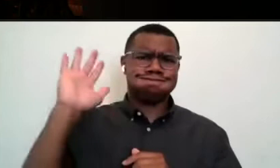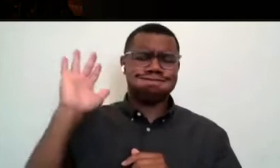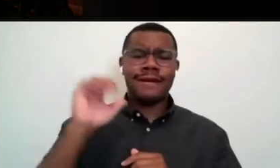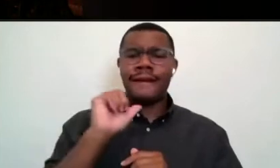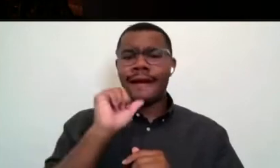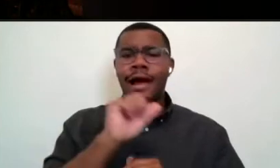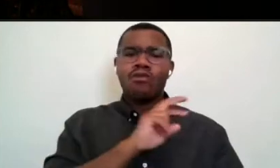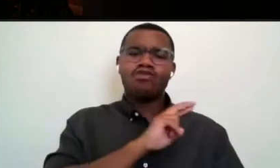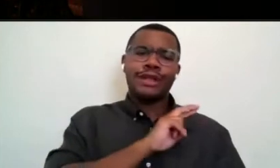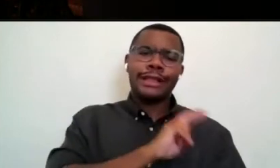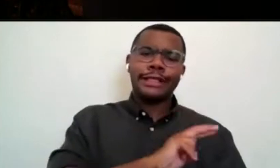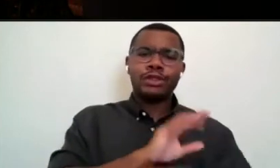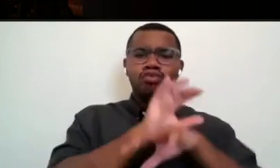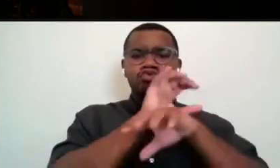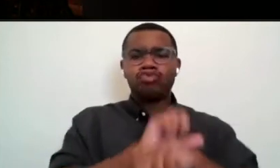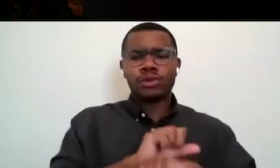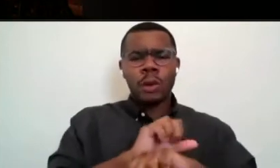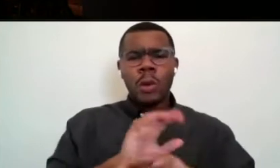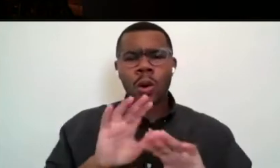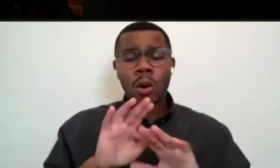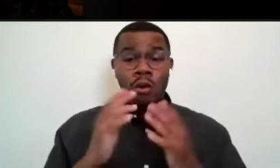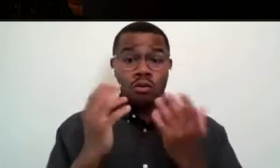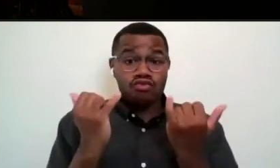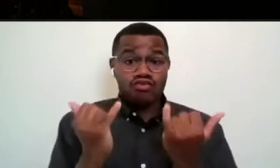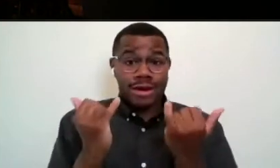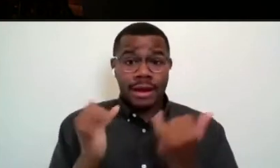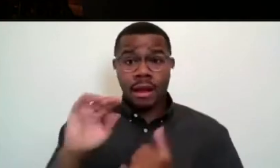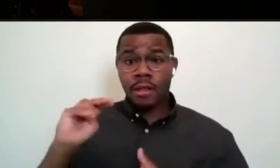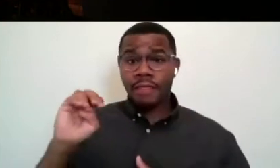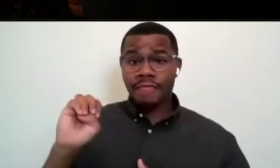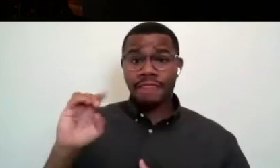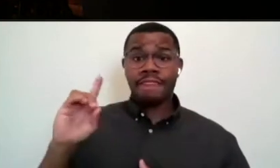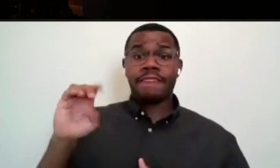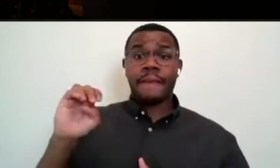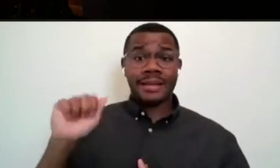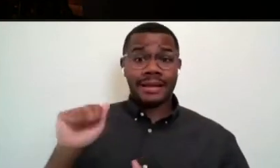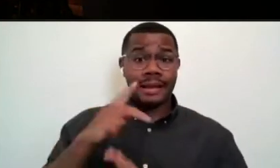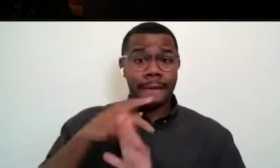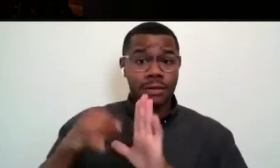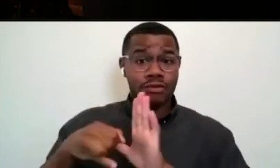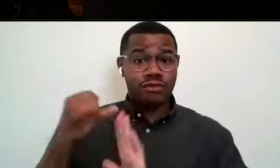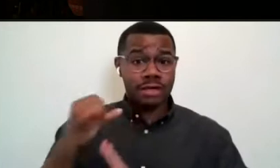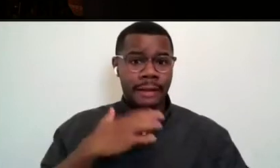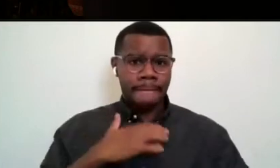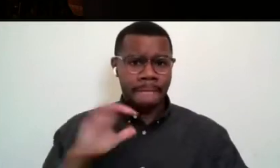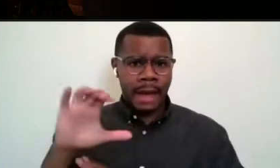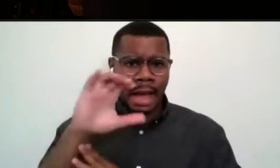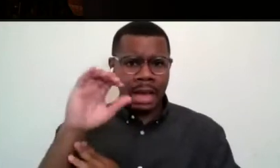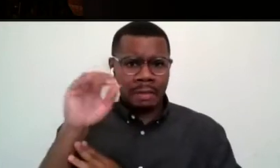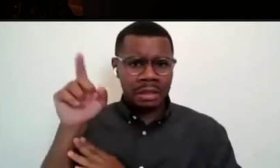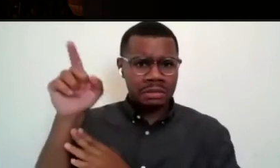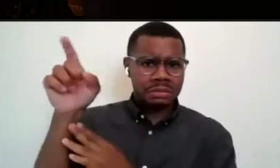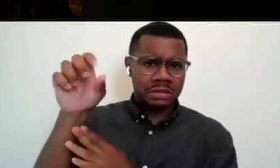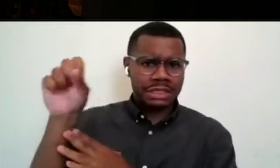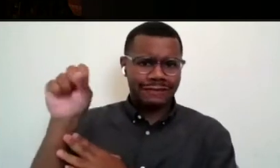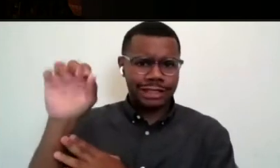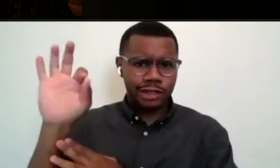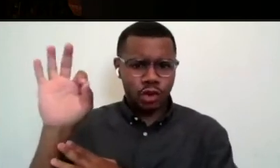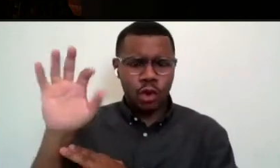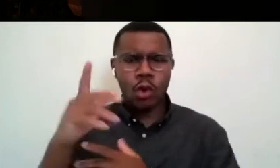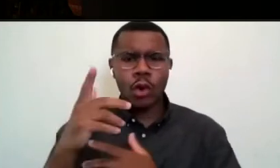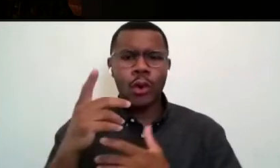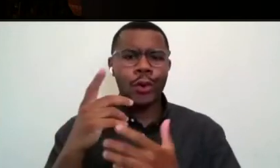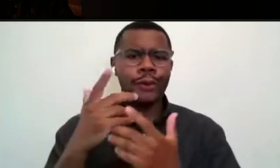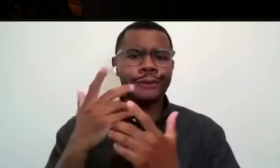now, the Medea Project. We have been that's my company in San Francisco. The Medea Project, Theater for Incarcerated Women, the HIV